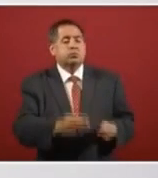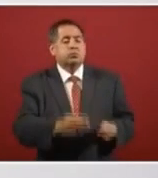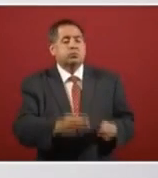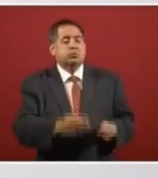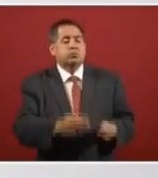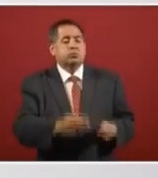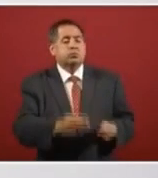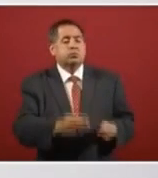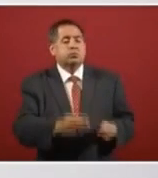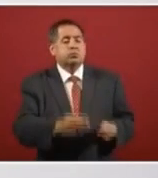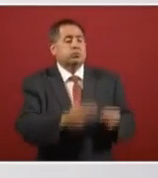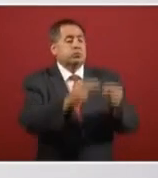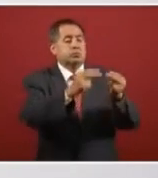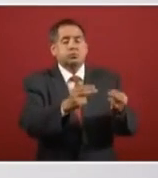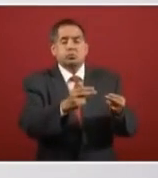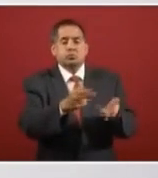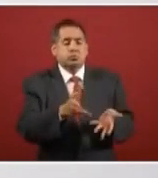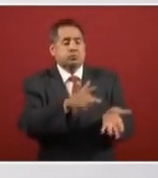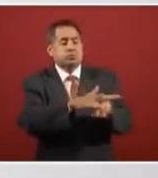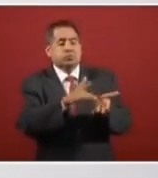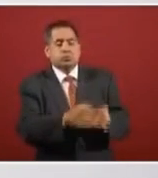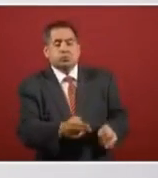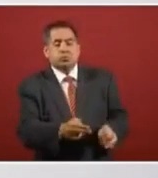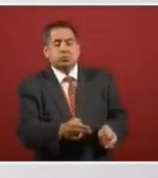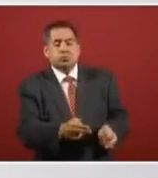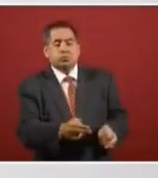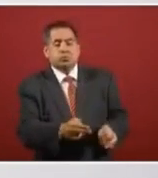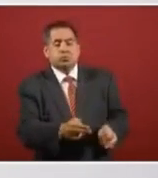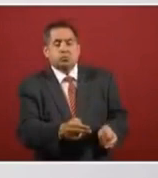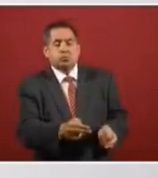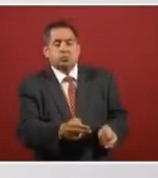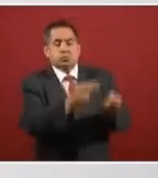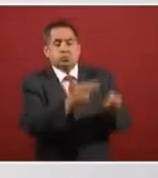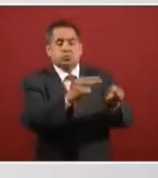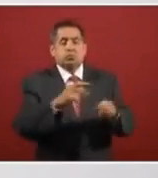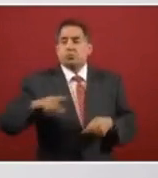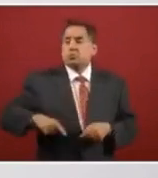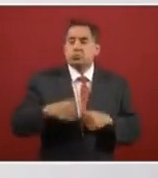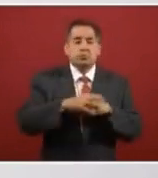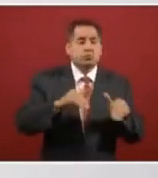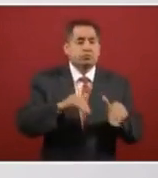to do business and to assume